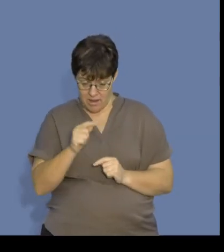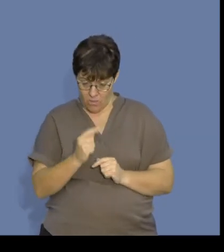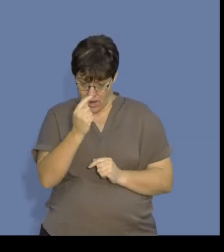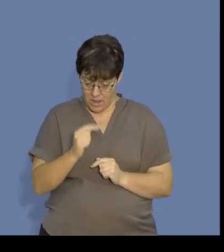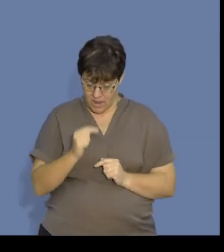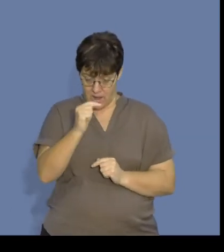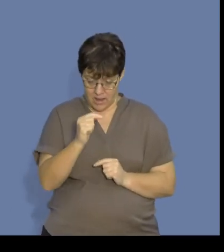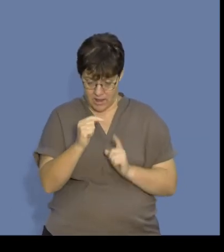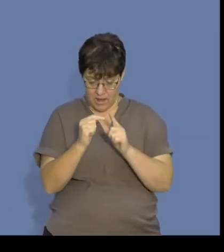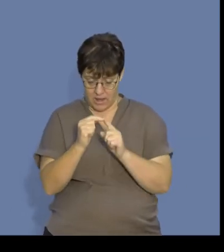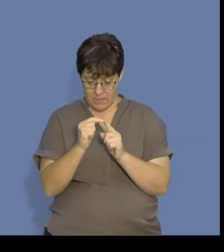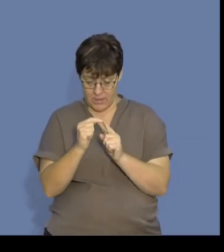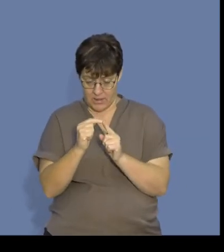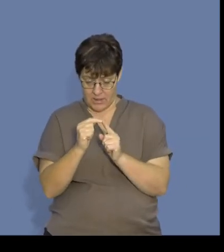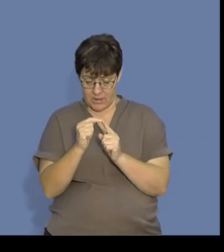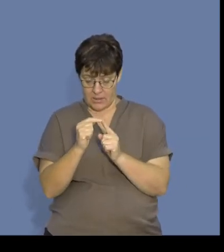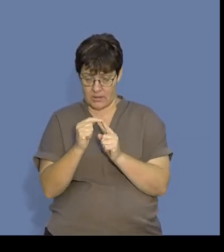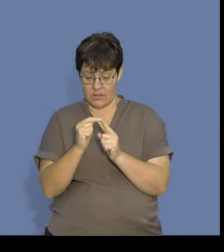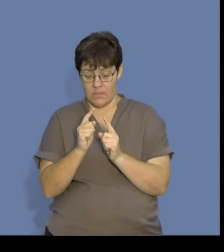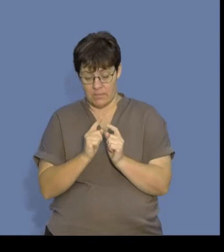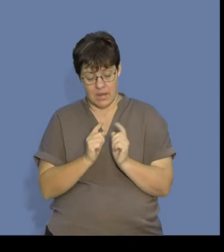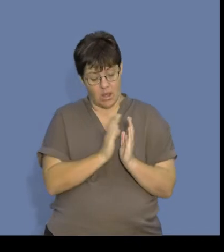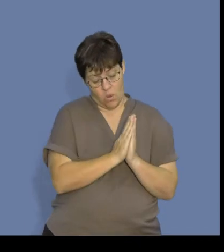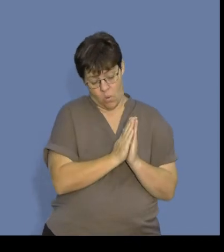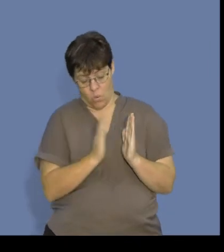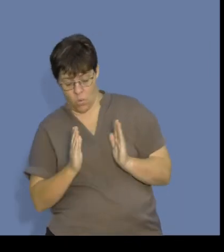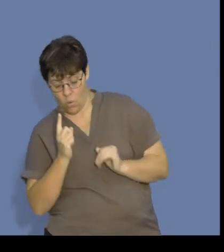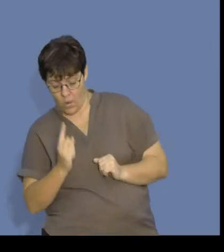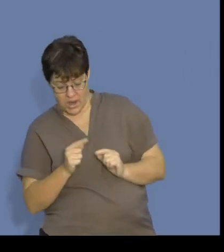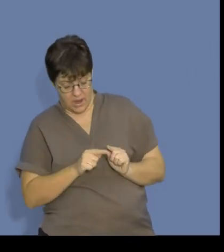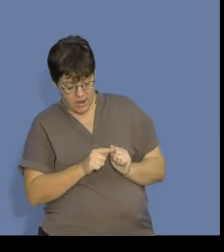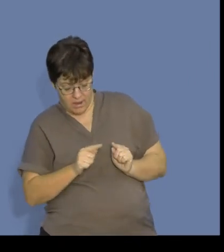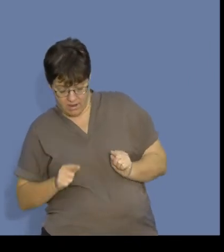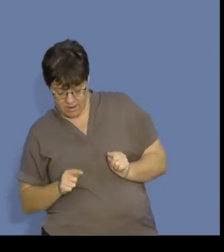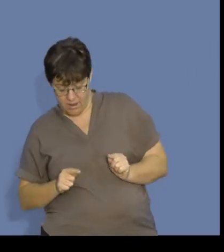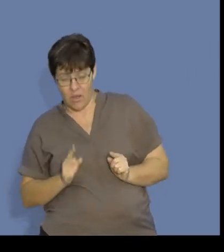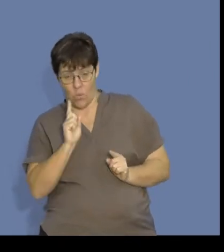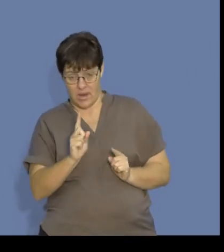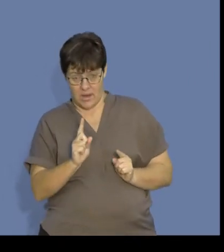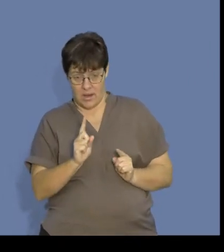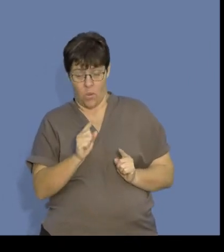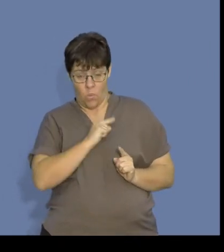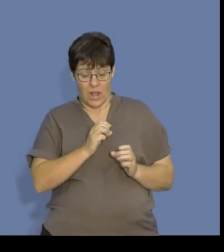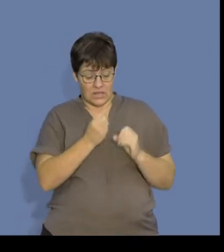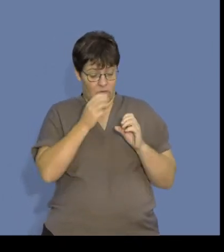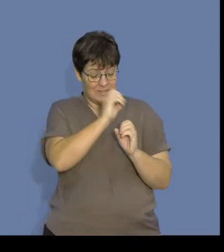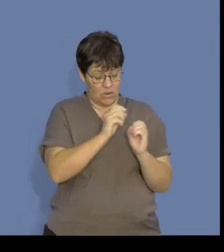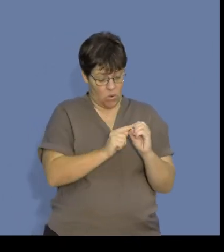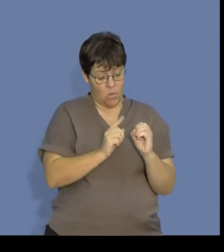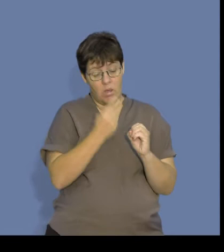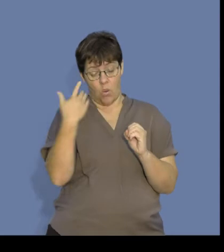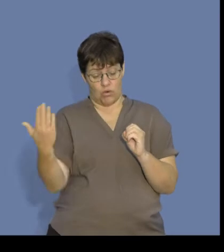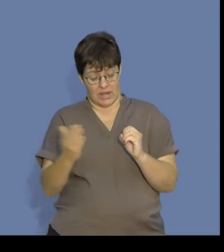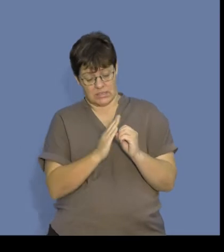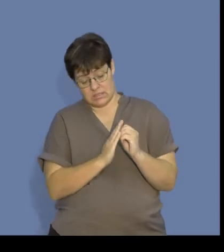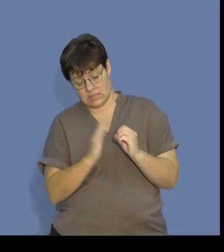is 1, it means that it is 1 unit to the right of the origin. So from the origin, you move